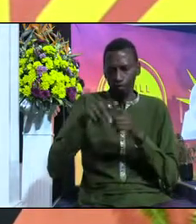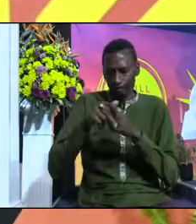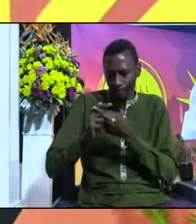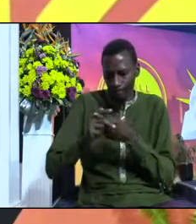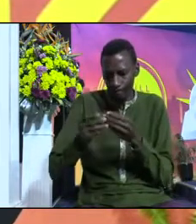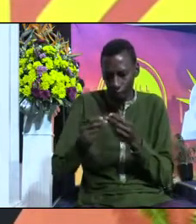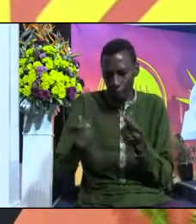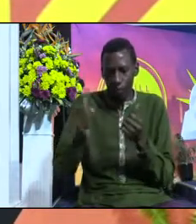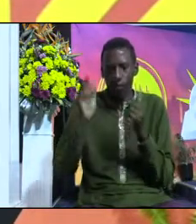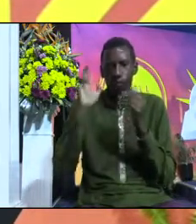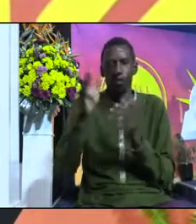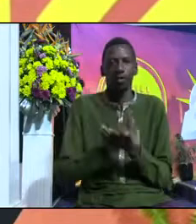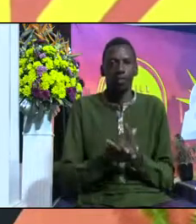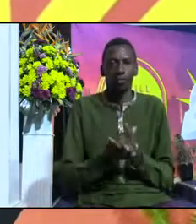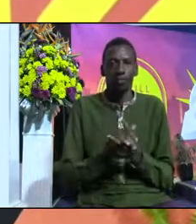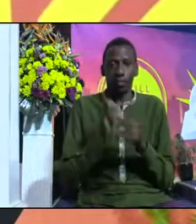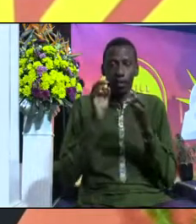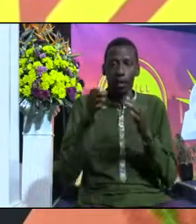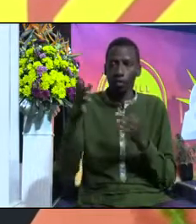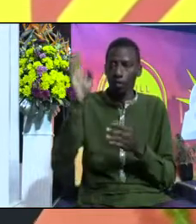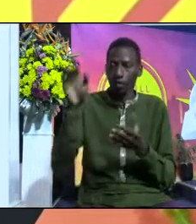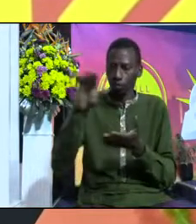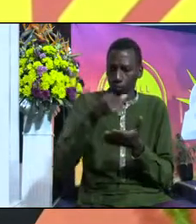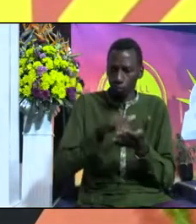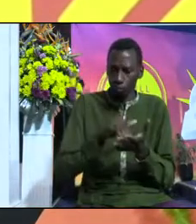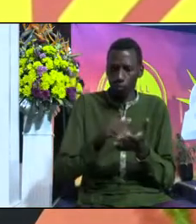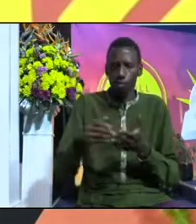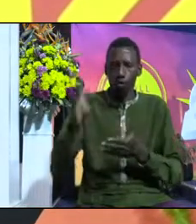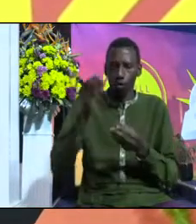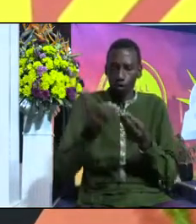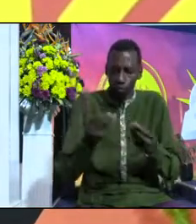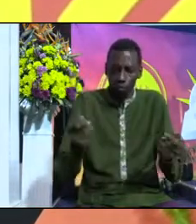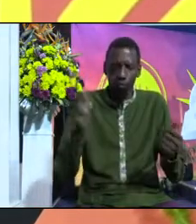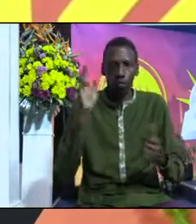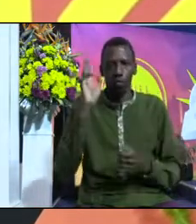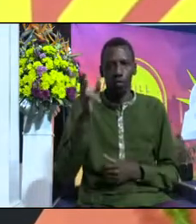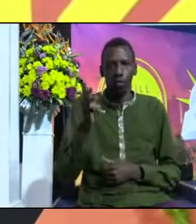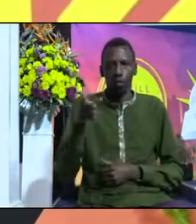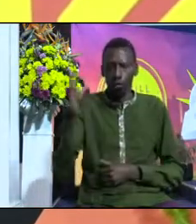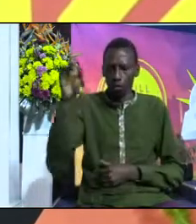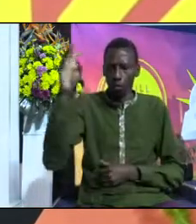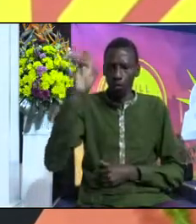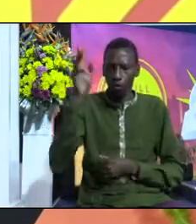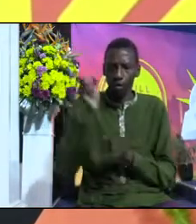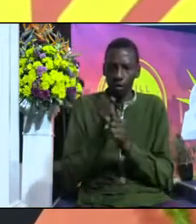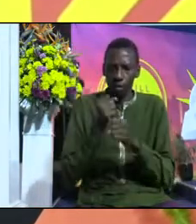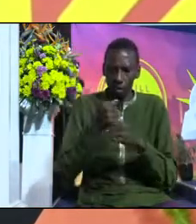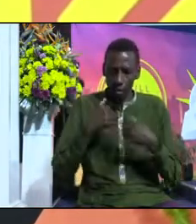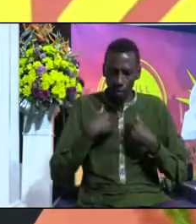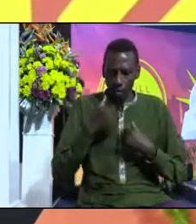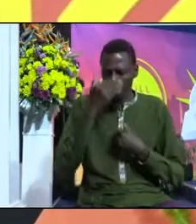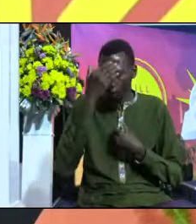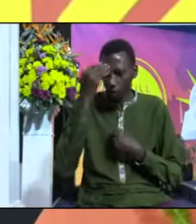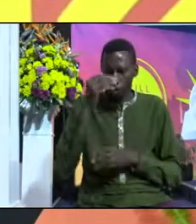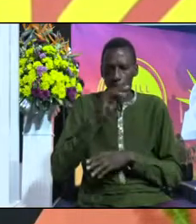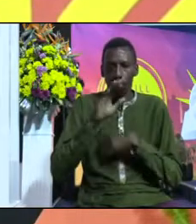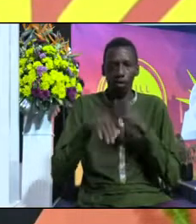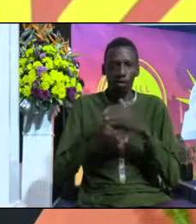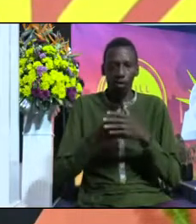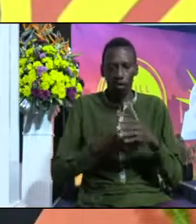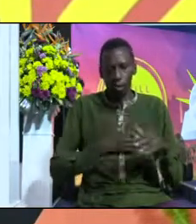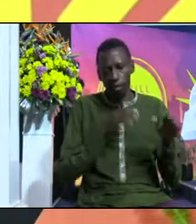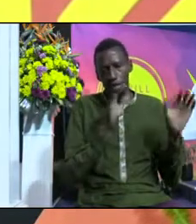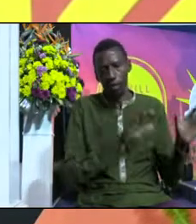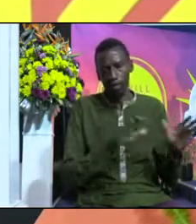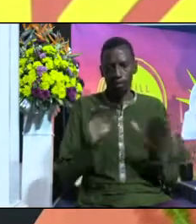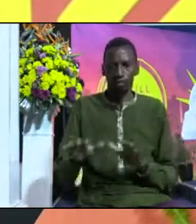your situation, I say God will fix it. God would make you forget all your sufferings. Marriage is hard